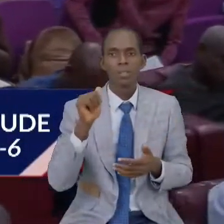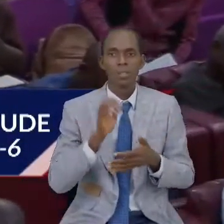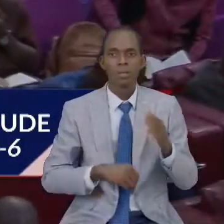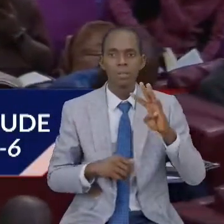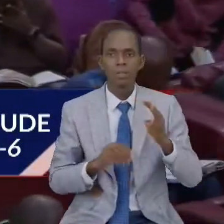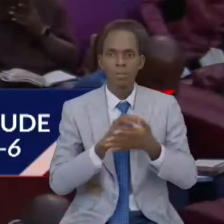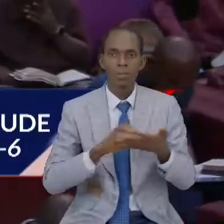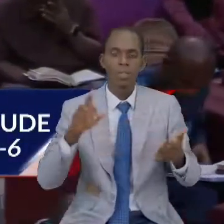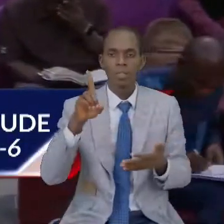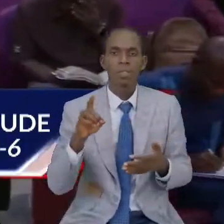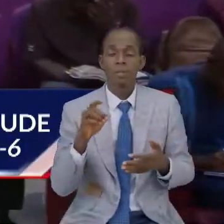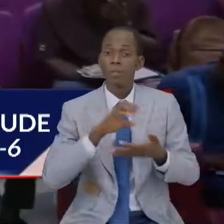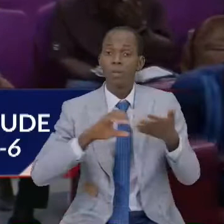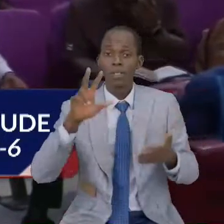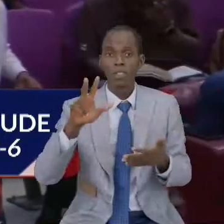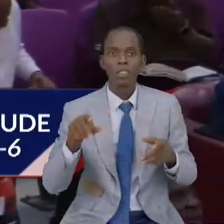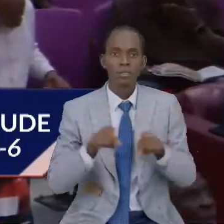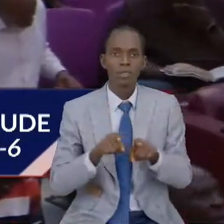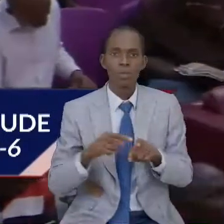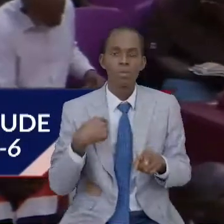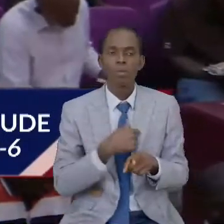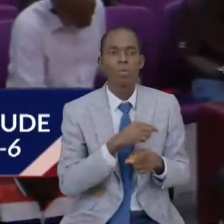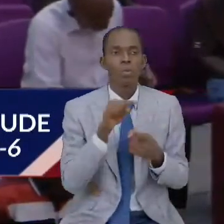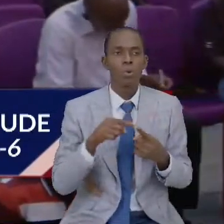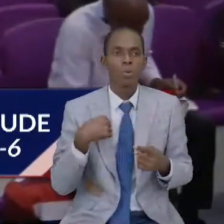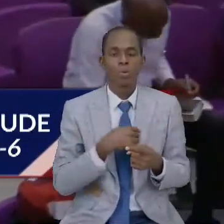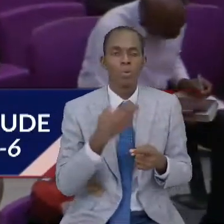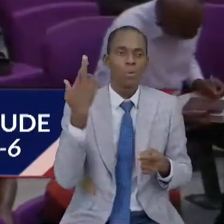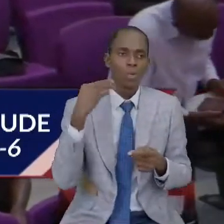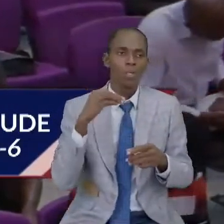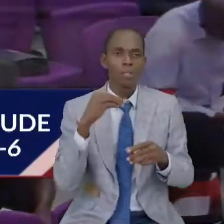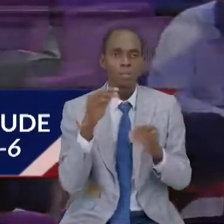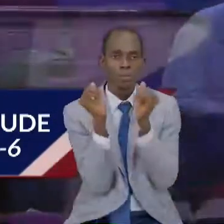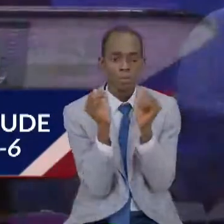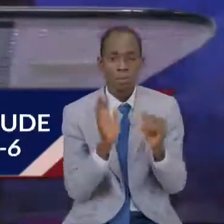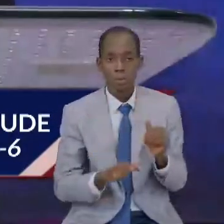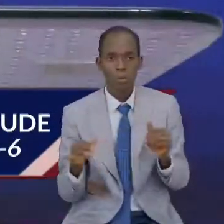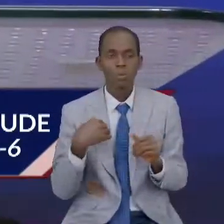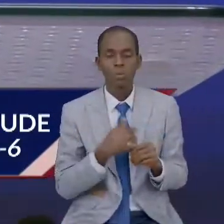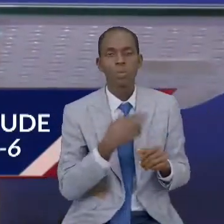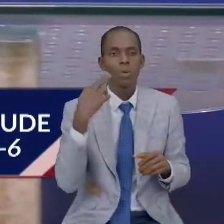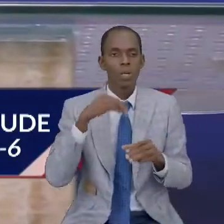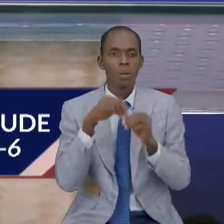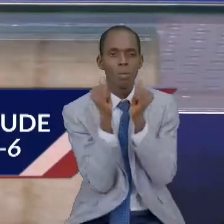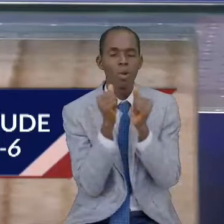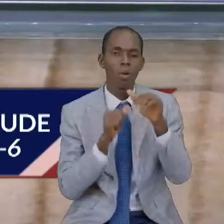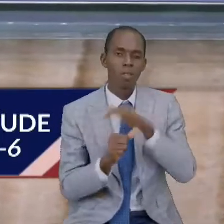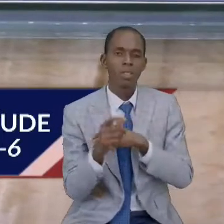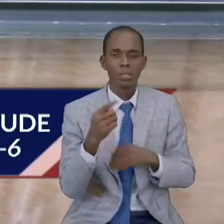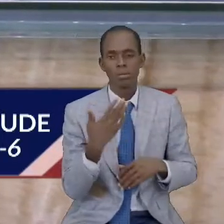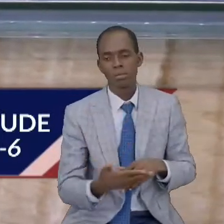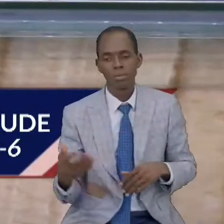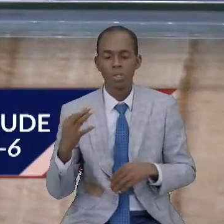we, when we were children, we were in bondage under the elements of